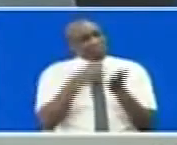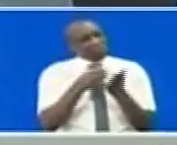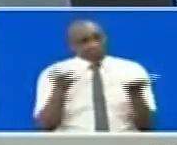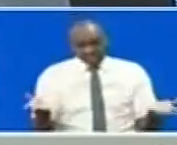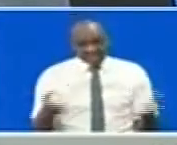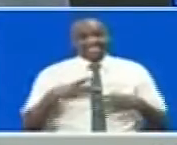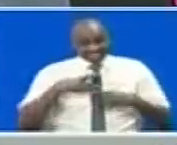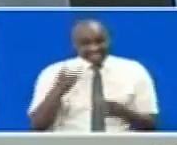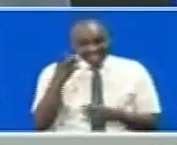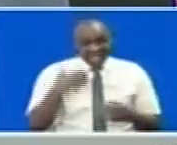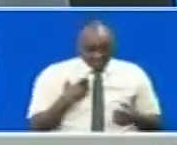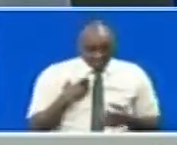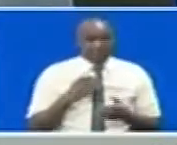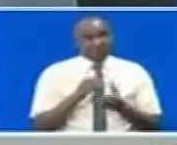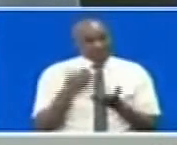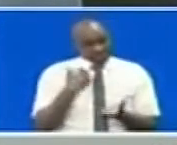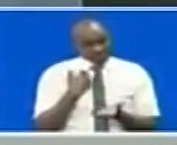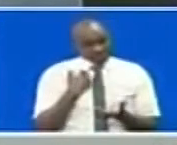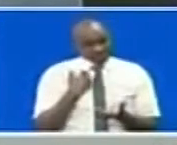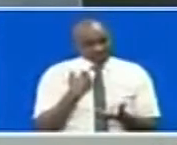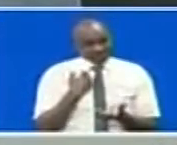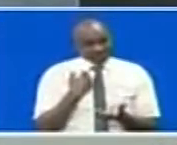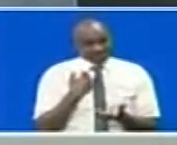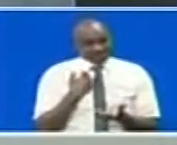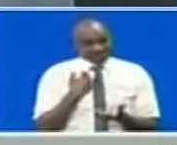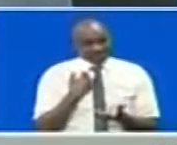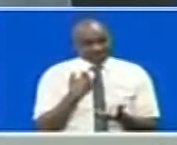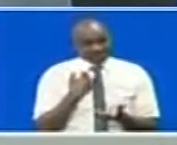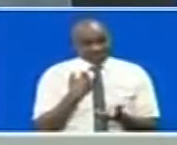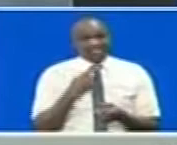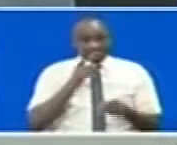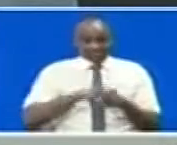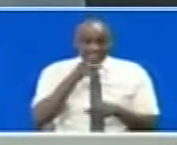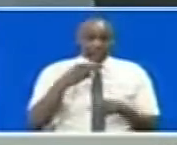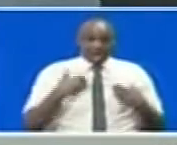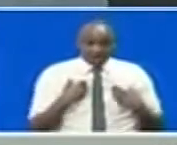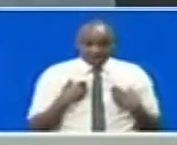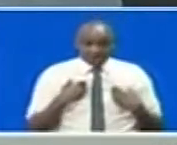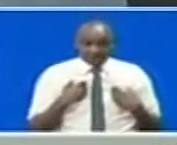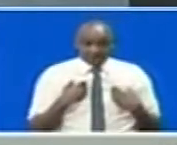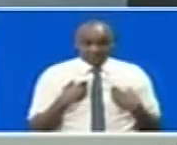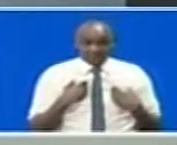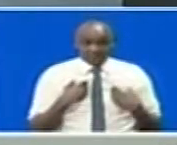is an interesting one as well. Johnson Muthama was also acquitted. We will come to this one in just a moment when we come to